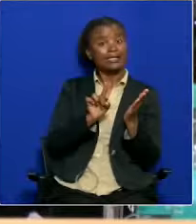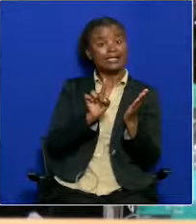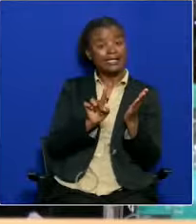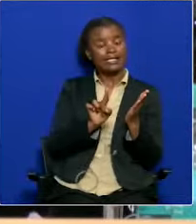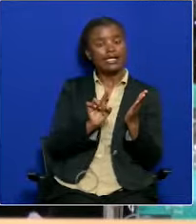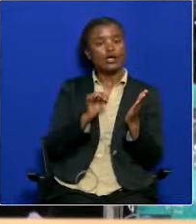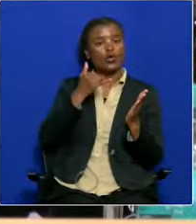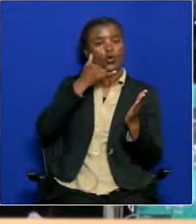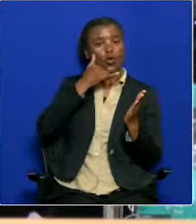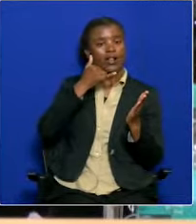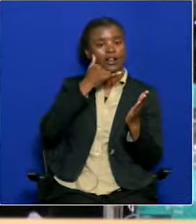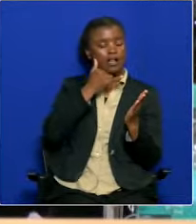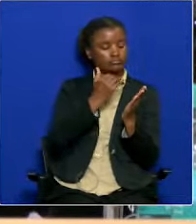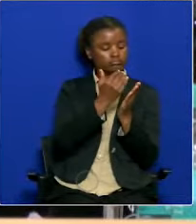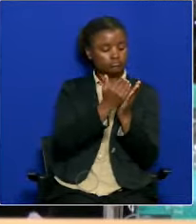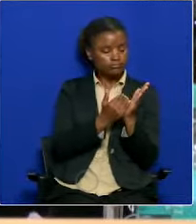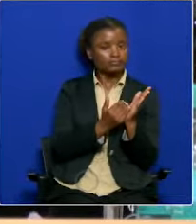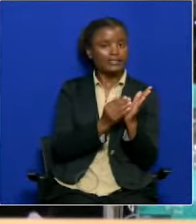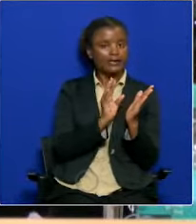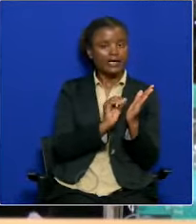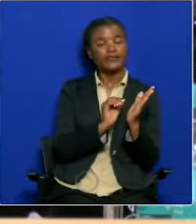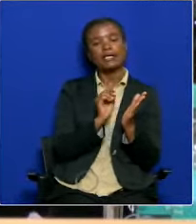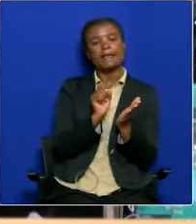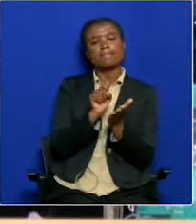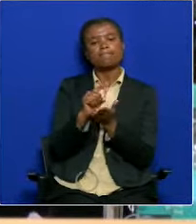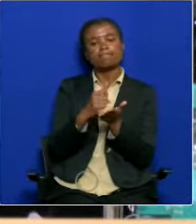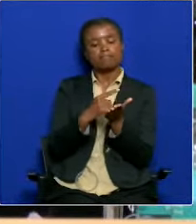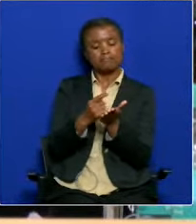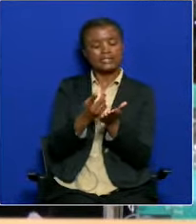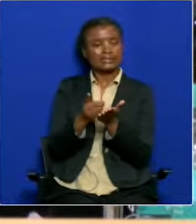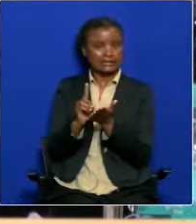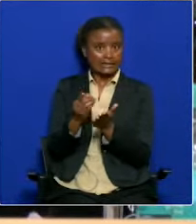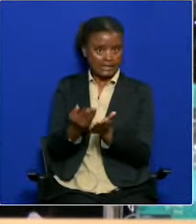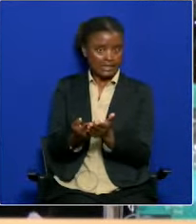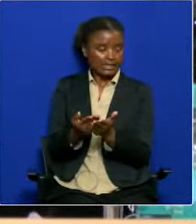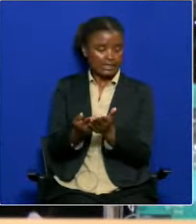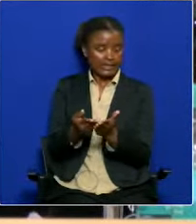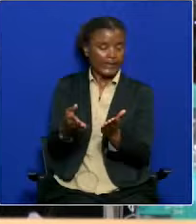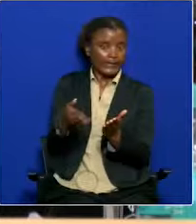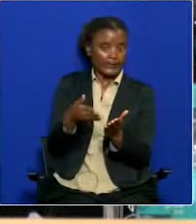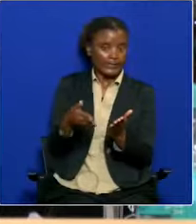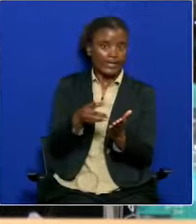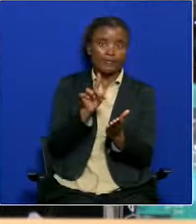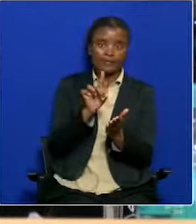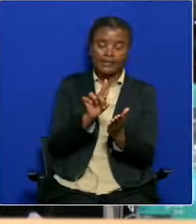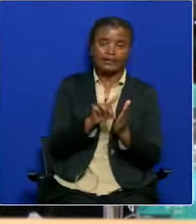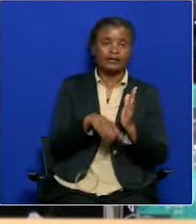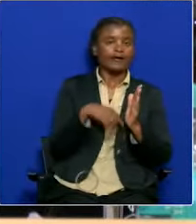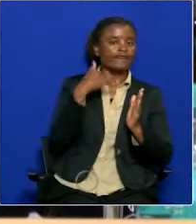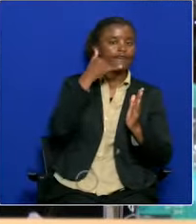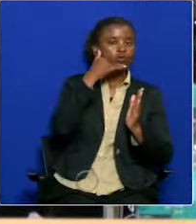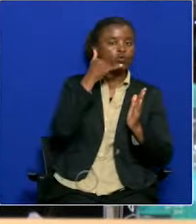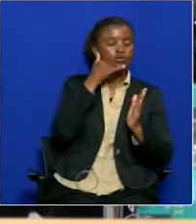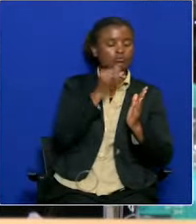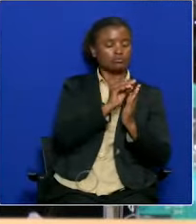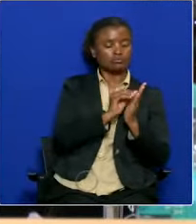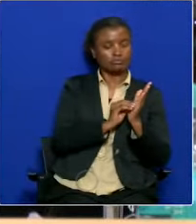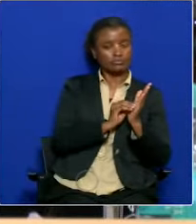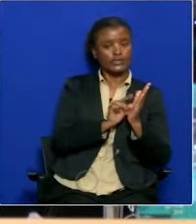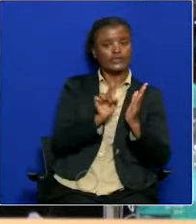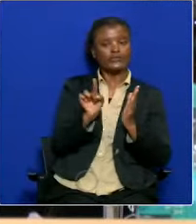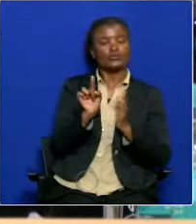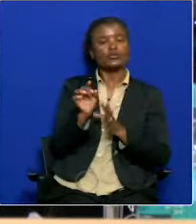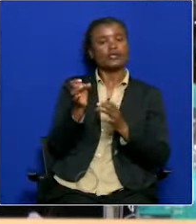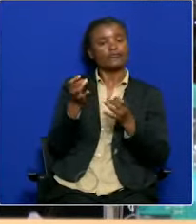remains on your WhatsApp. So you would have been able to say to us that you remained in communication with